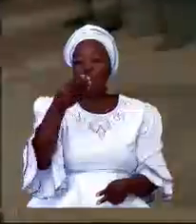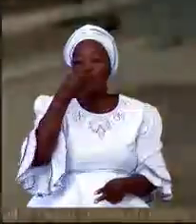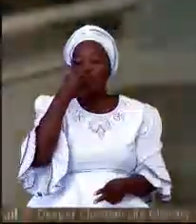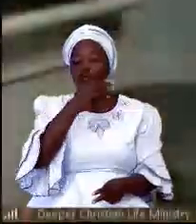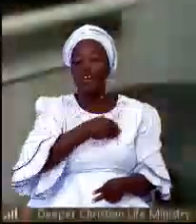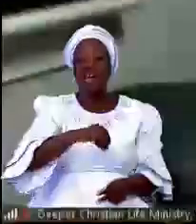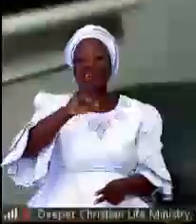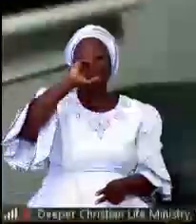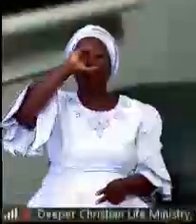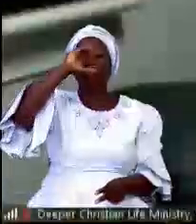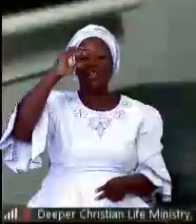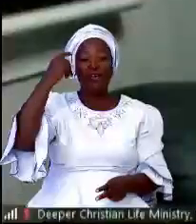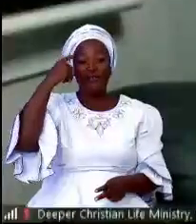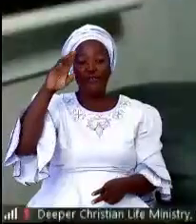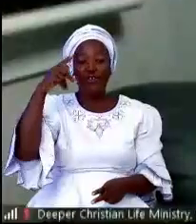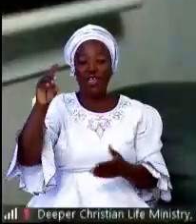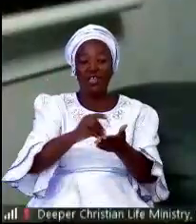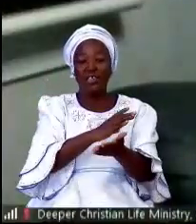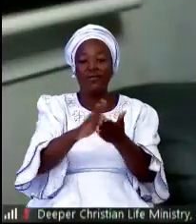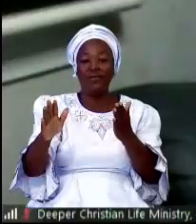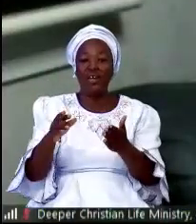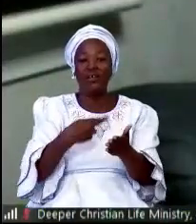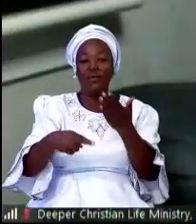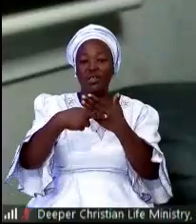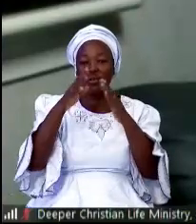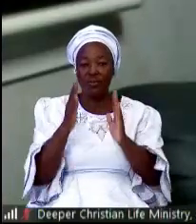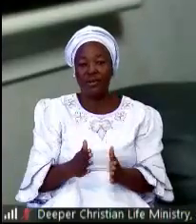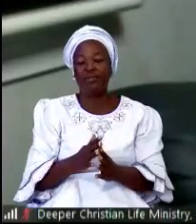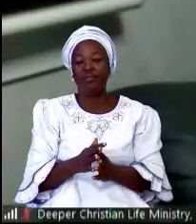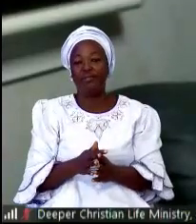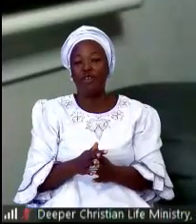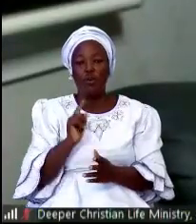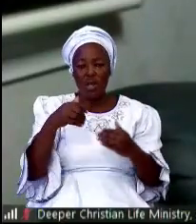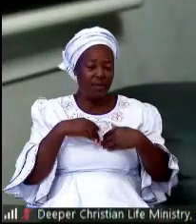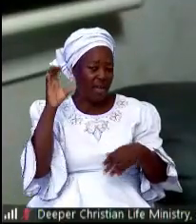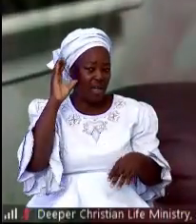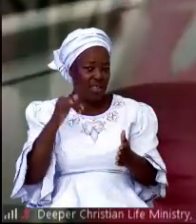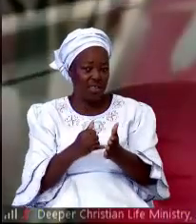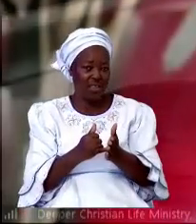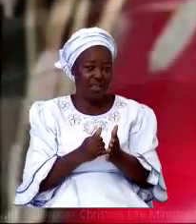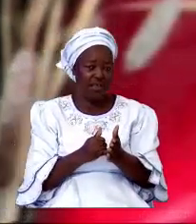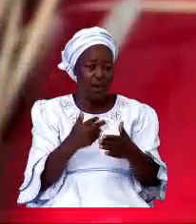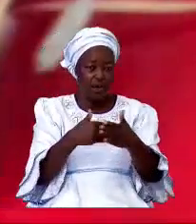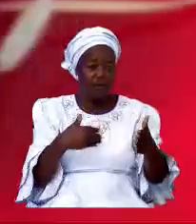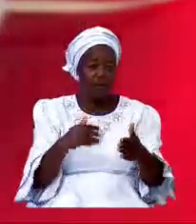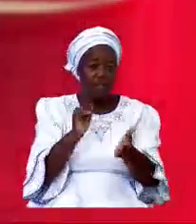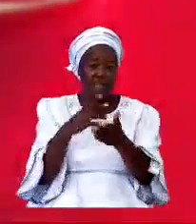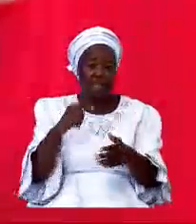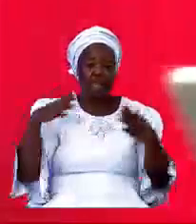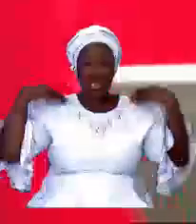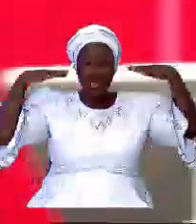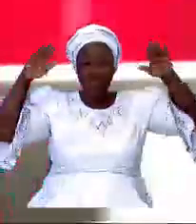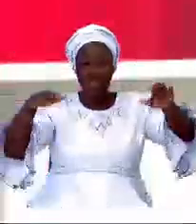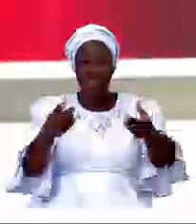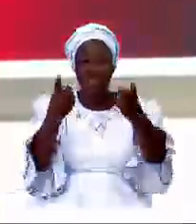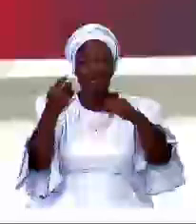The uncommon food and drink from the divine restorer. We've read that already,